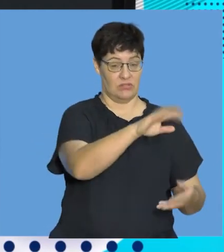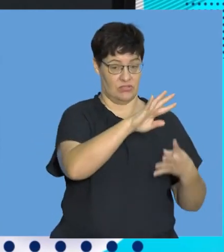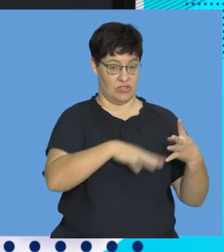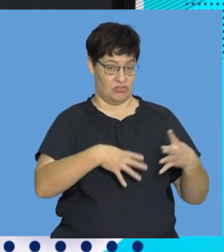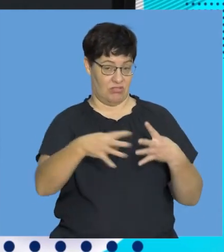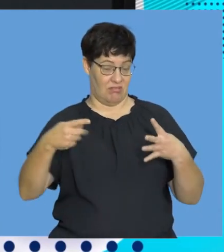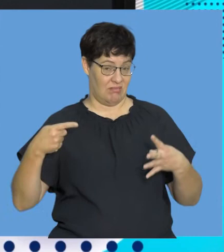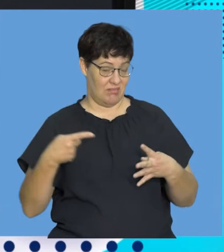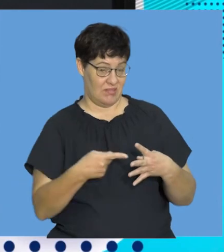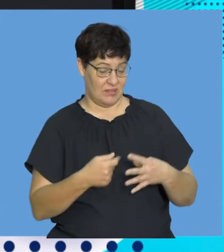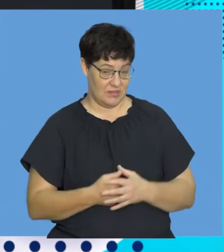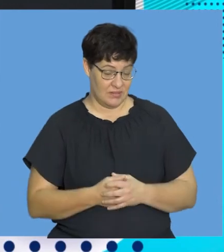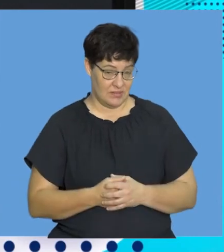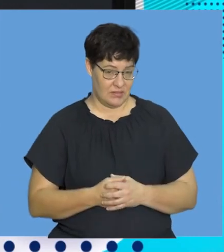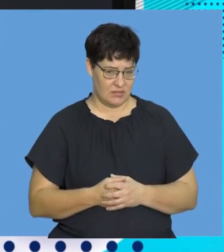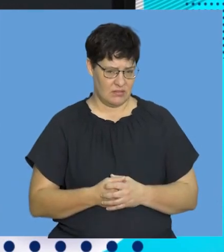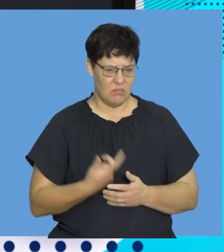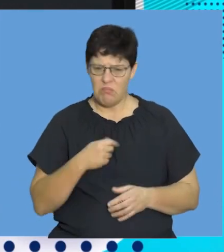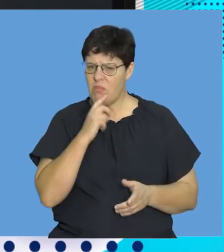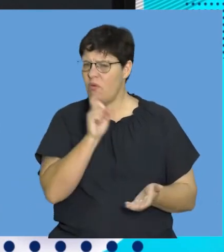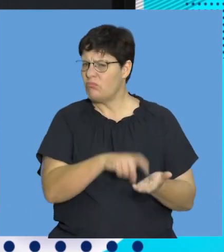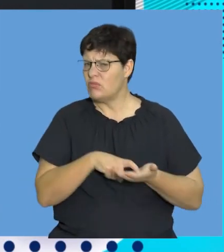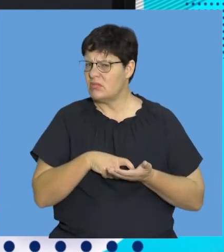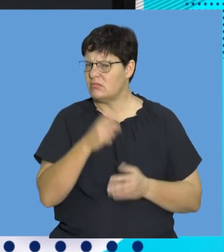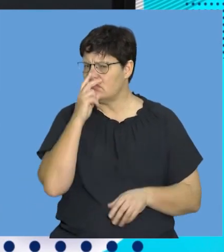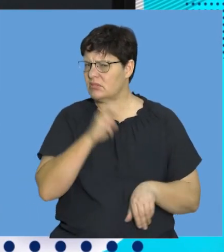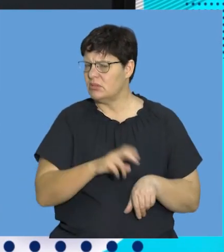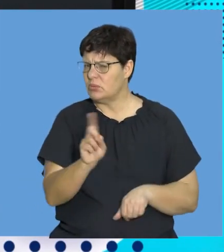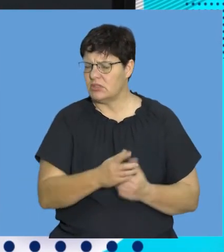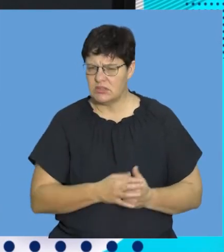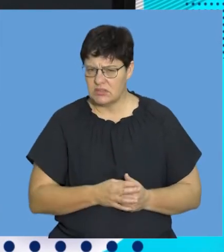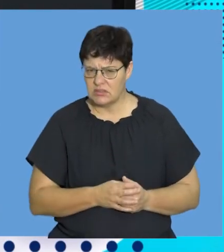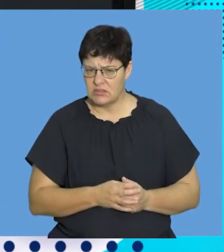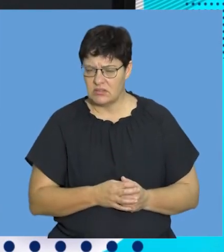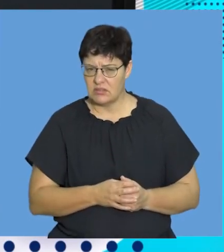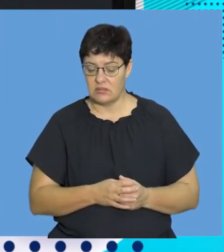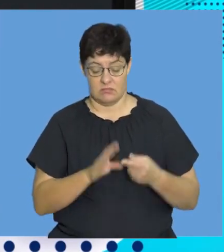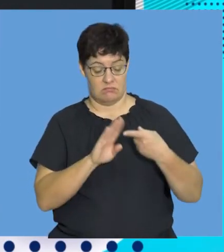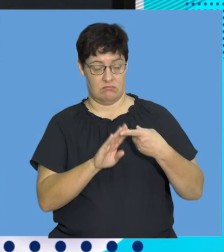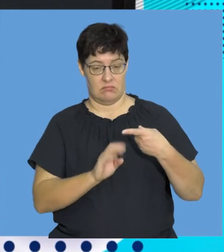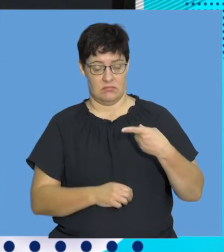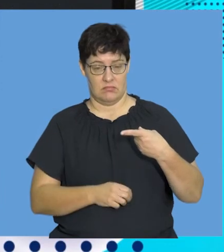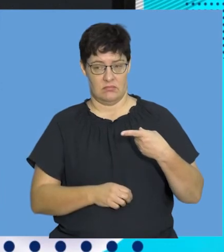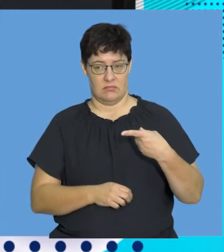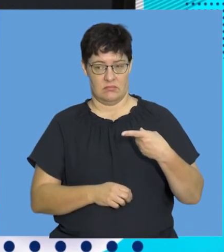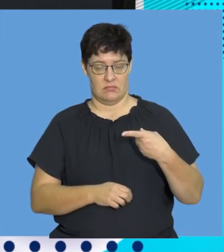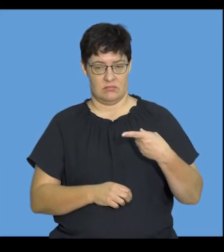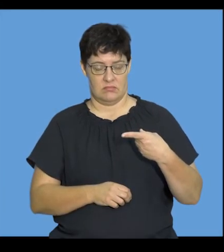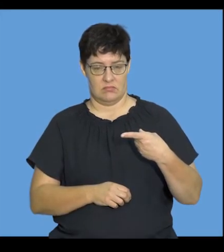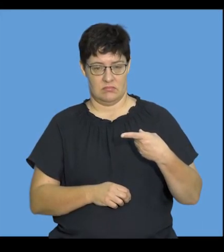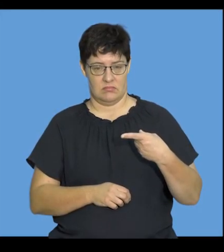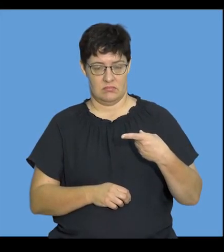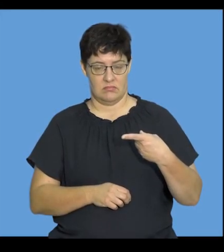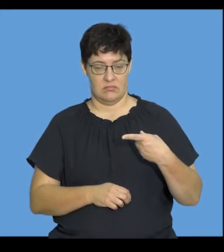just emphasize, what do we require when we're doing the debtors collection schedule? 1, we need our